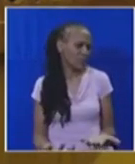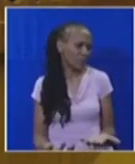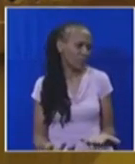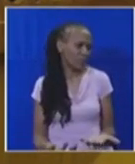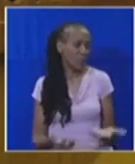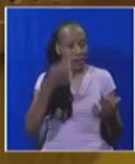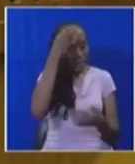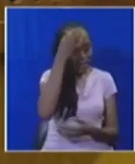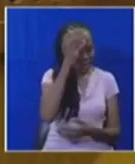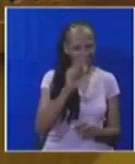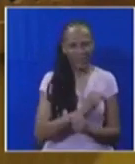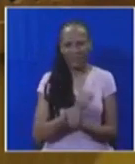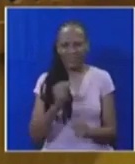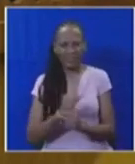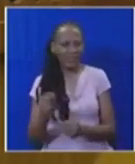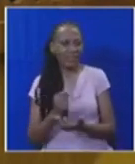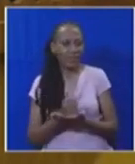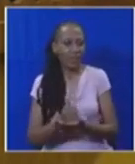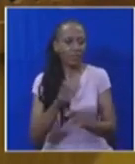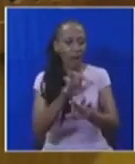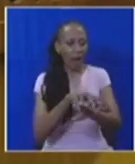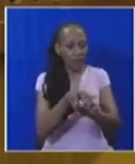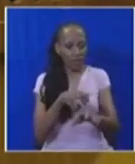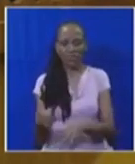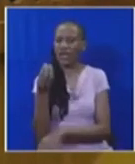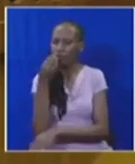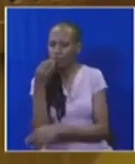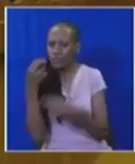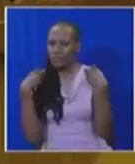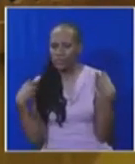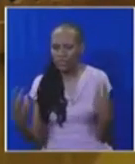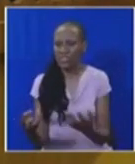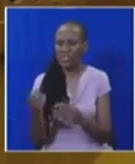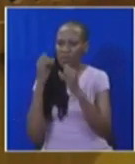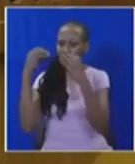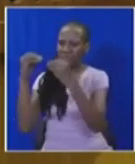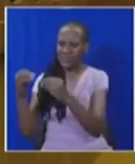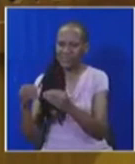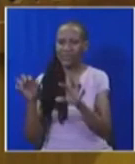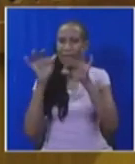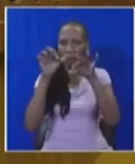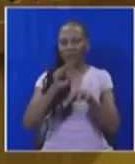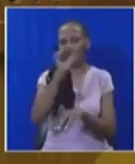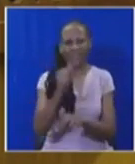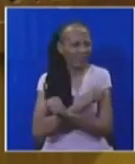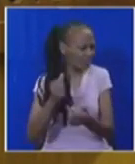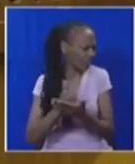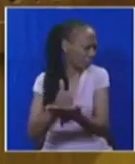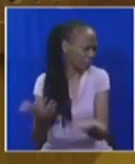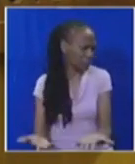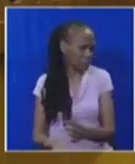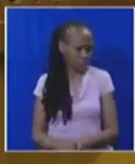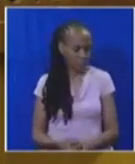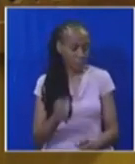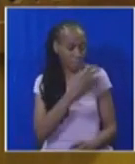our government to a crisis that threatens agriculture, food security, industry, and the residents of our country. The Minister